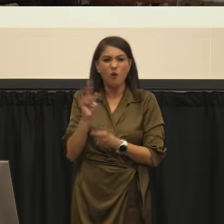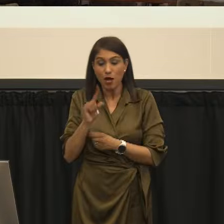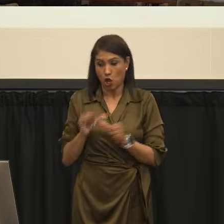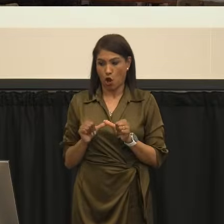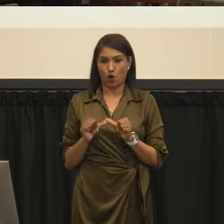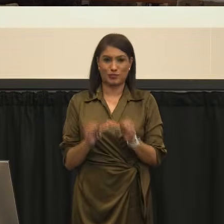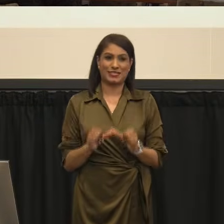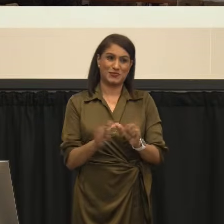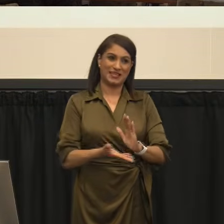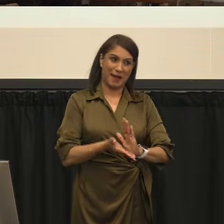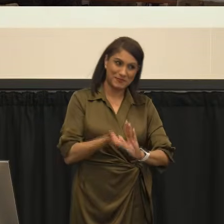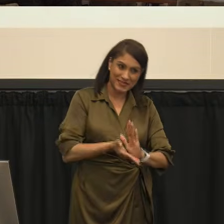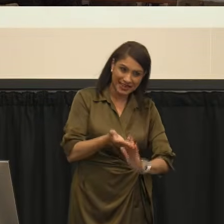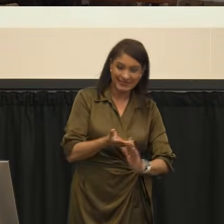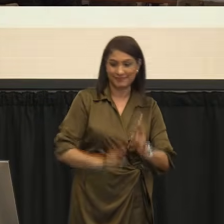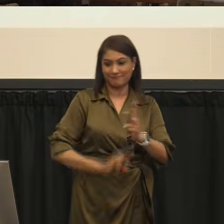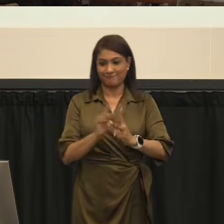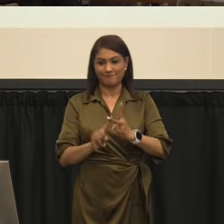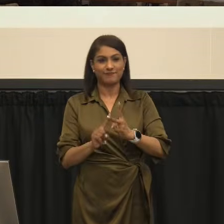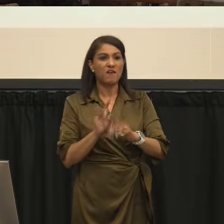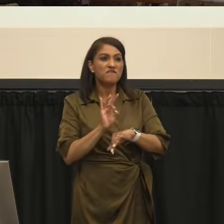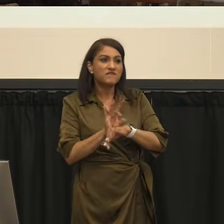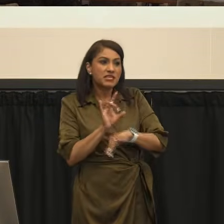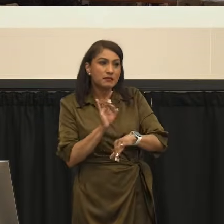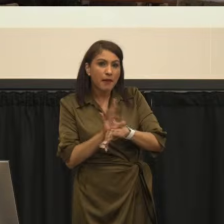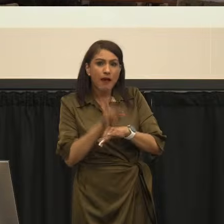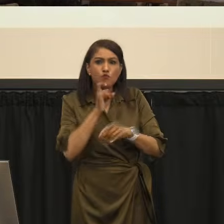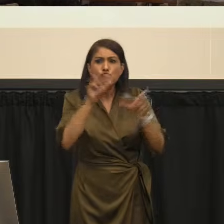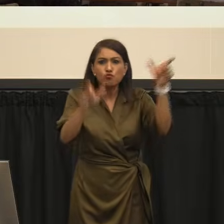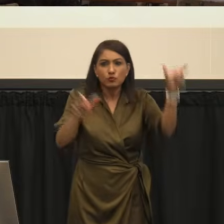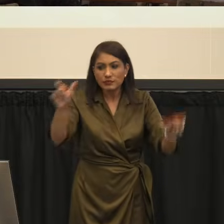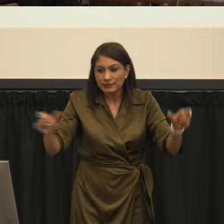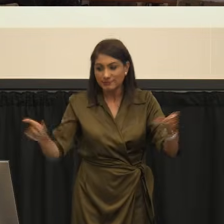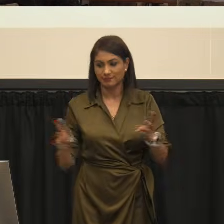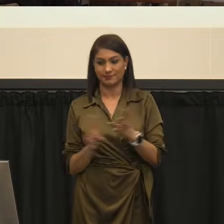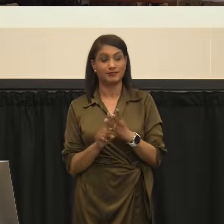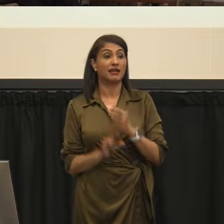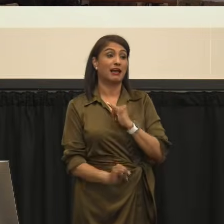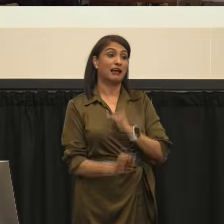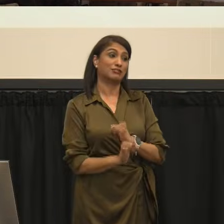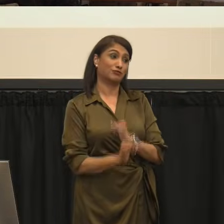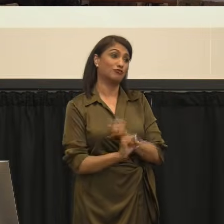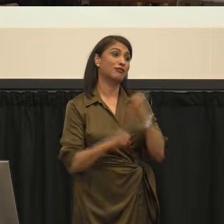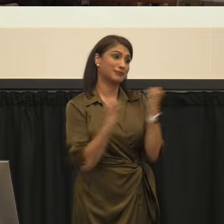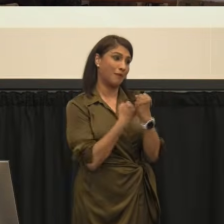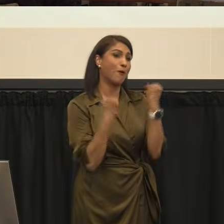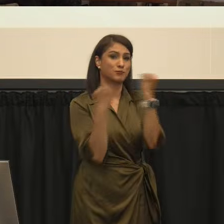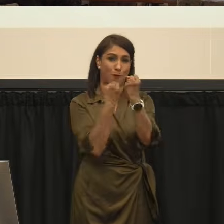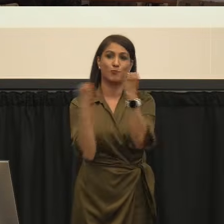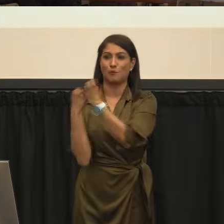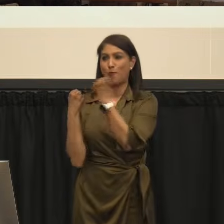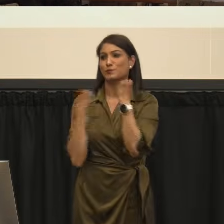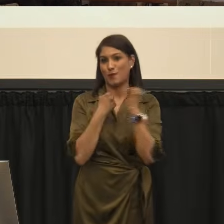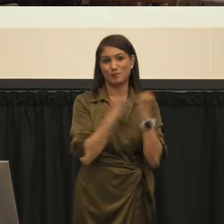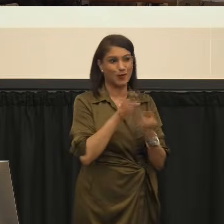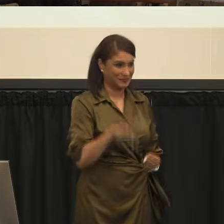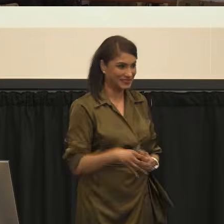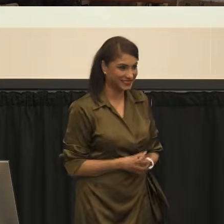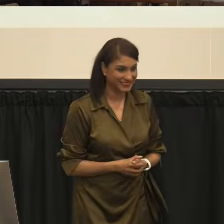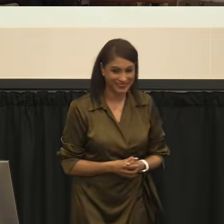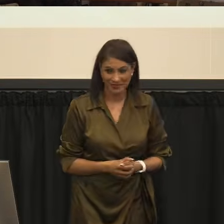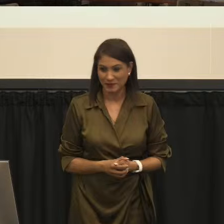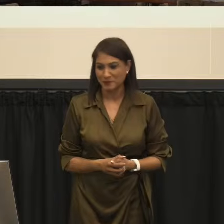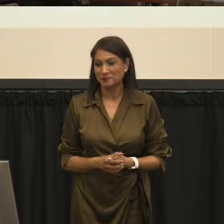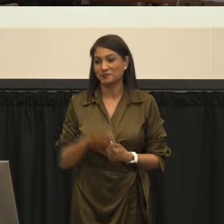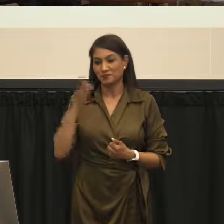And then on sustainability, we want to make sure that there's always updates that are happening continuously, and getting